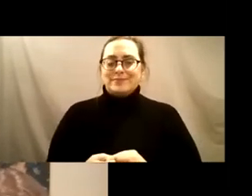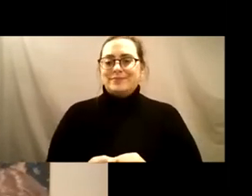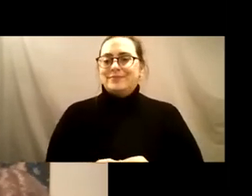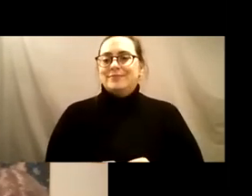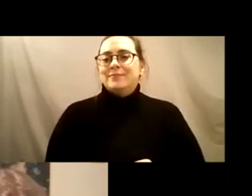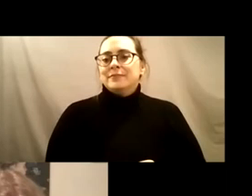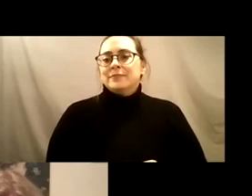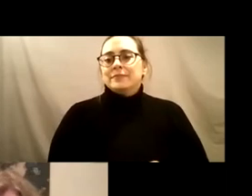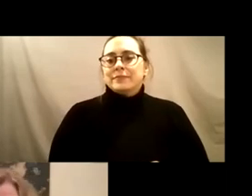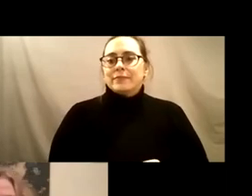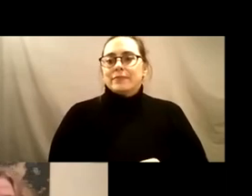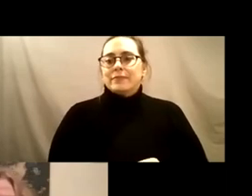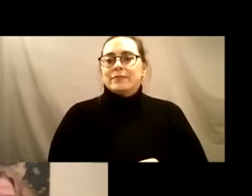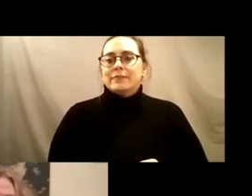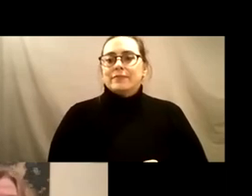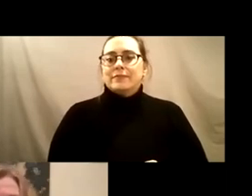Oh, there we go.